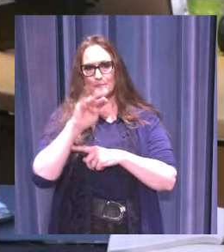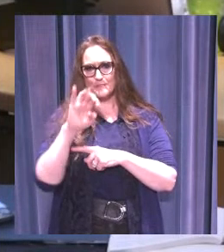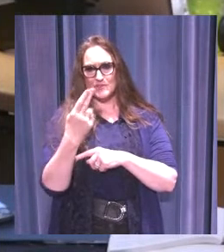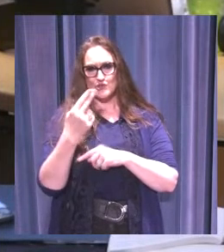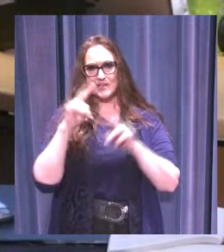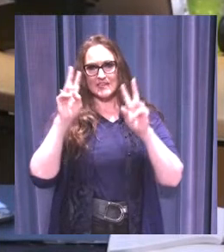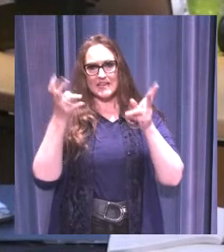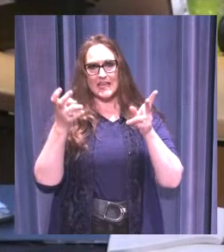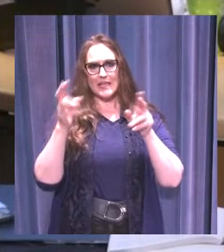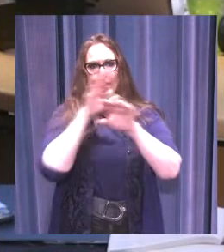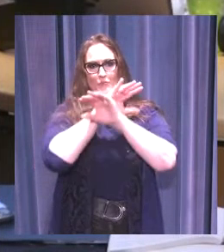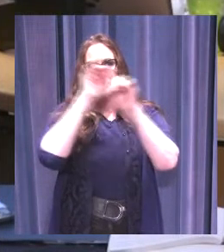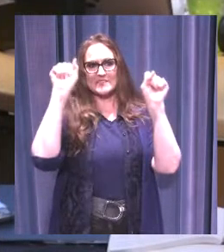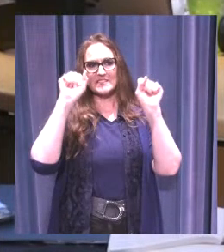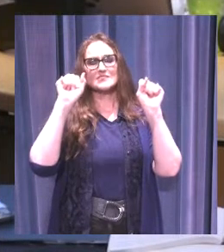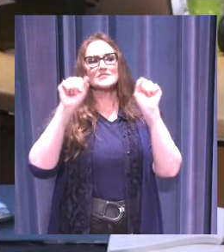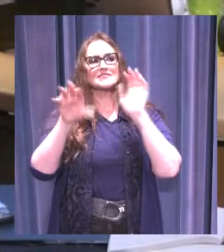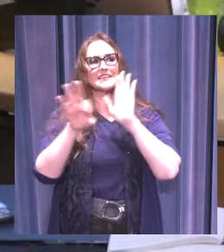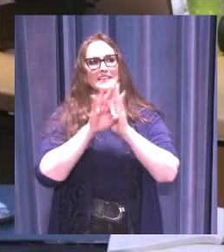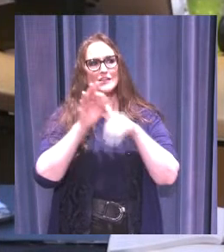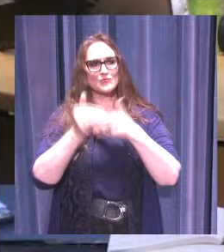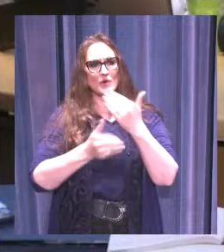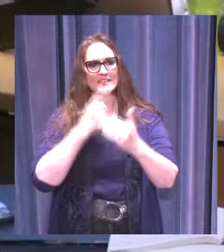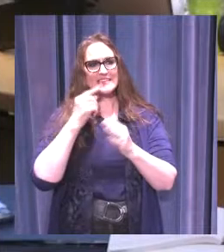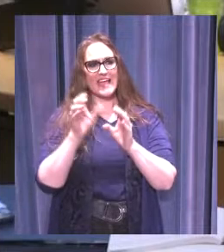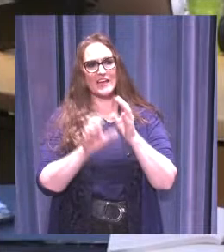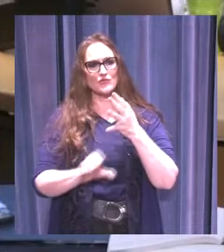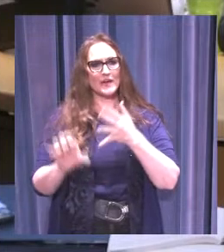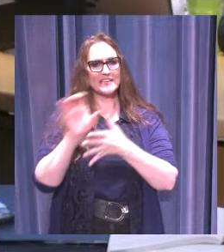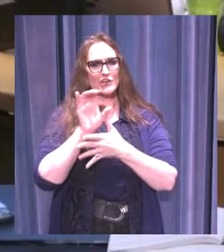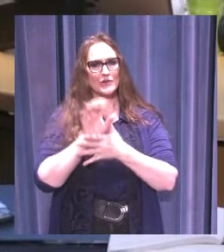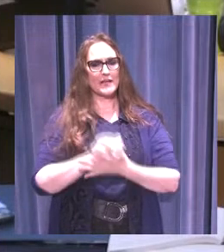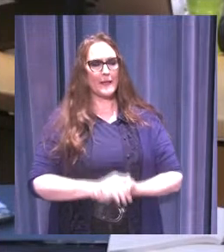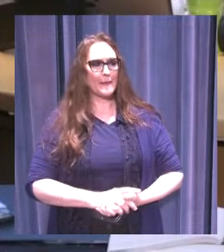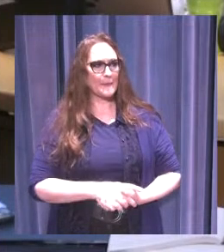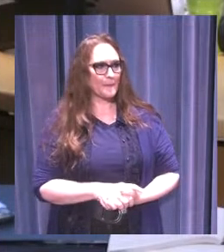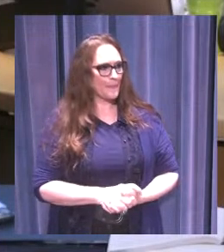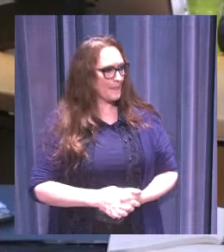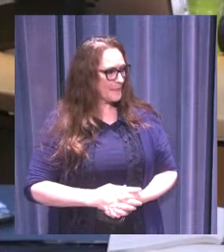of presidential selection process and criteria.